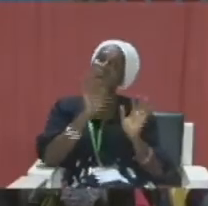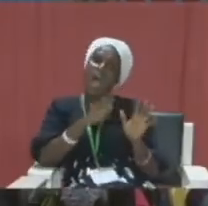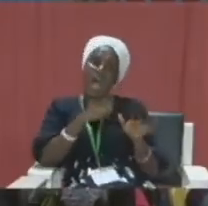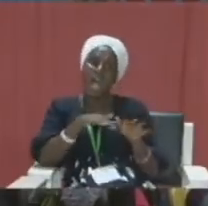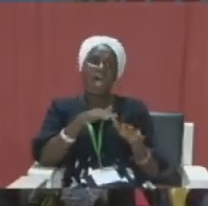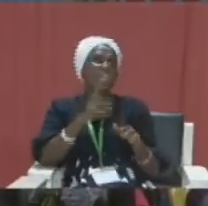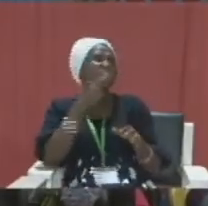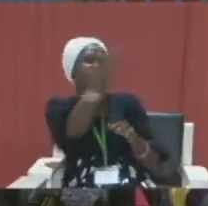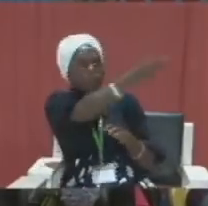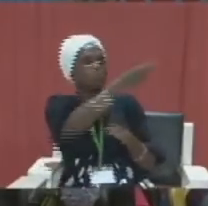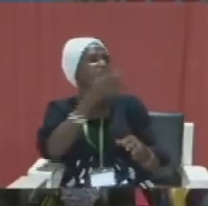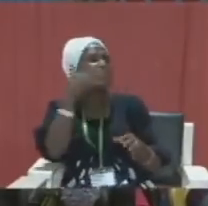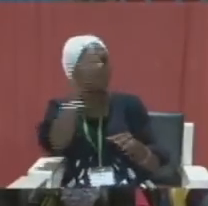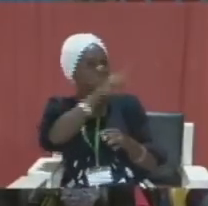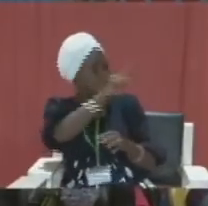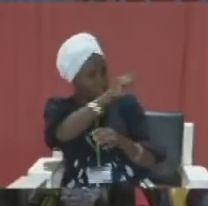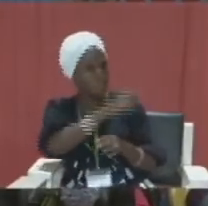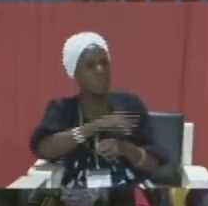"Don't you fear God?